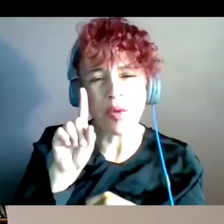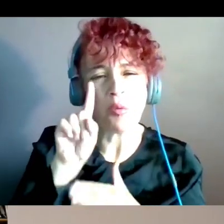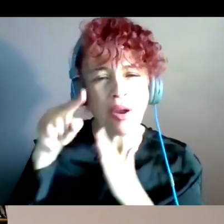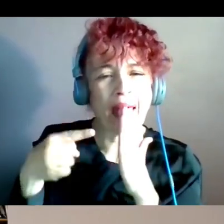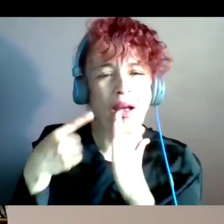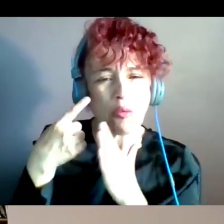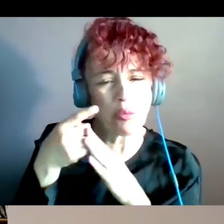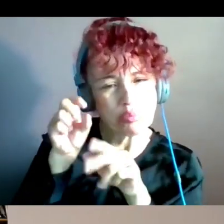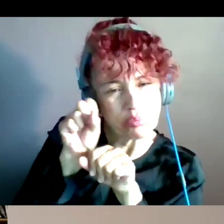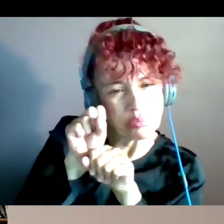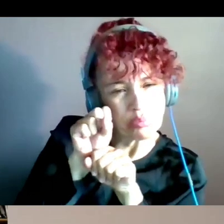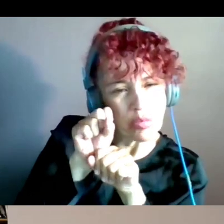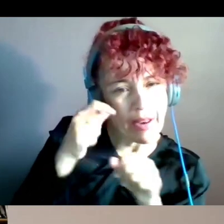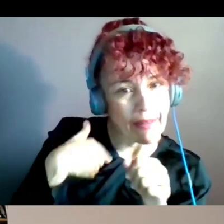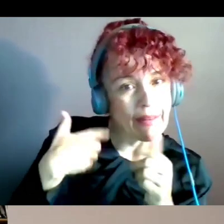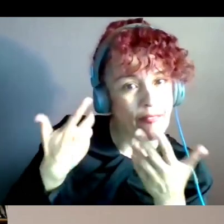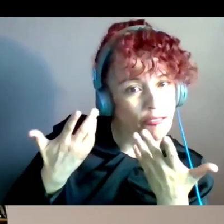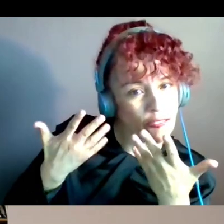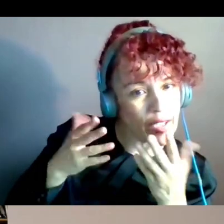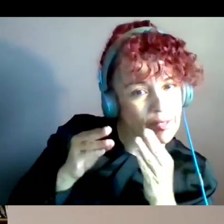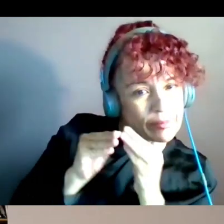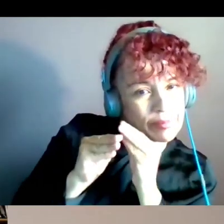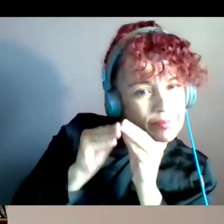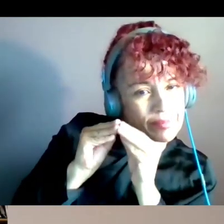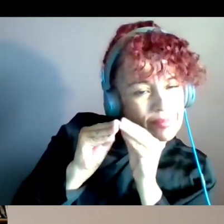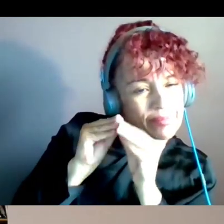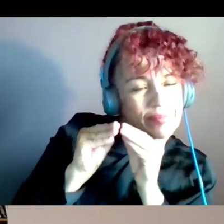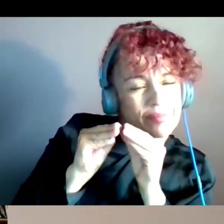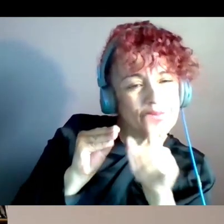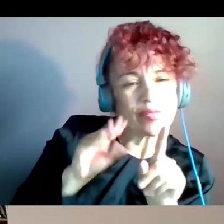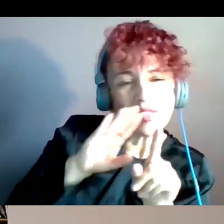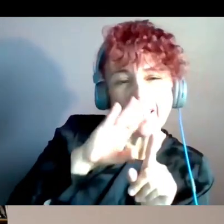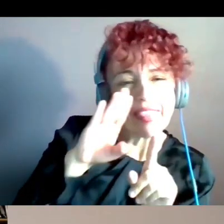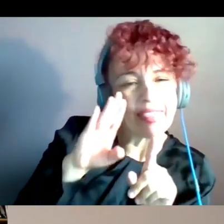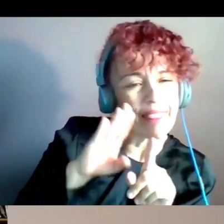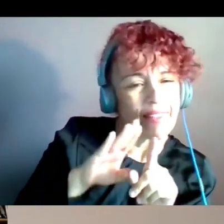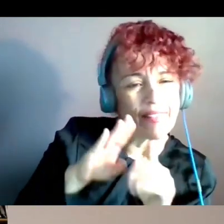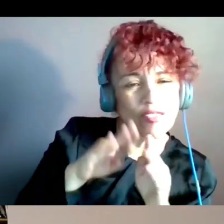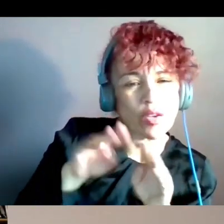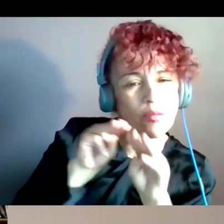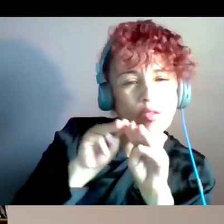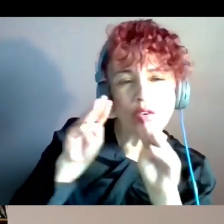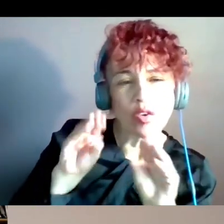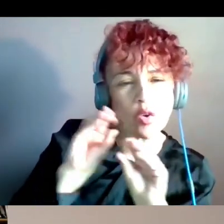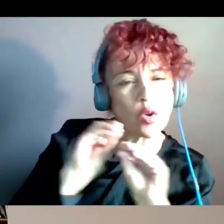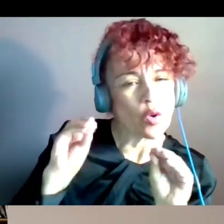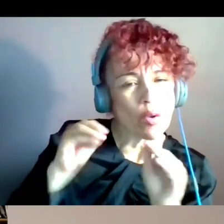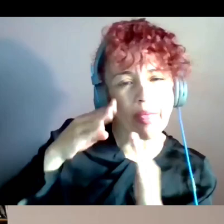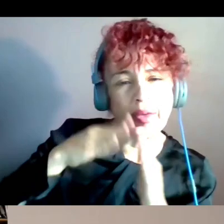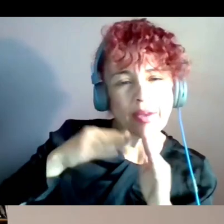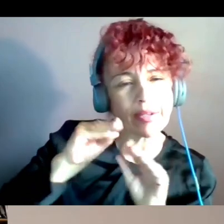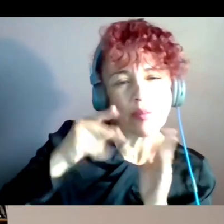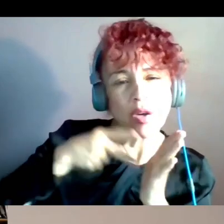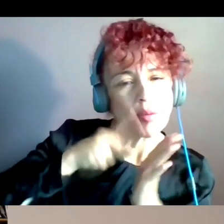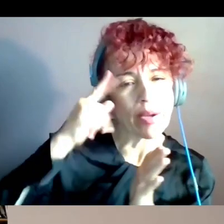so, I finished it. Hmm. And this is never going to be in a museum. Nobody's ever going to pay anything for